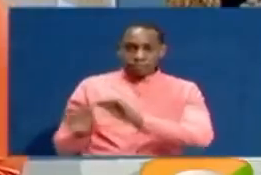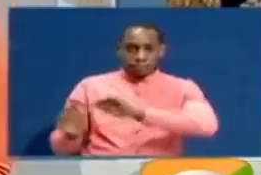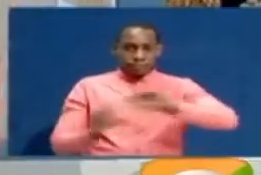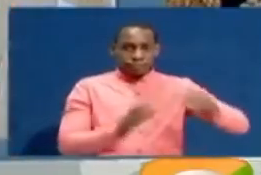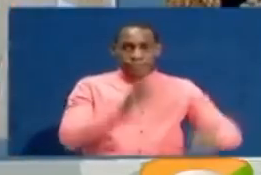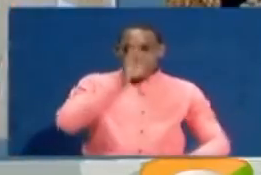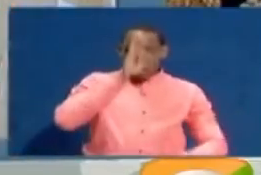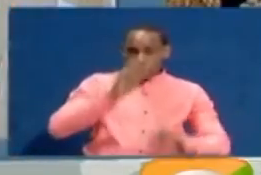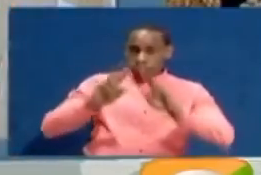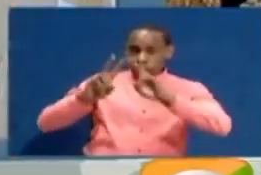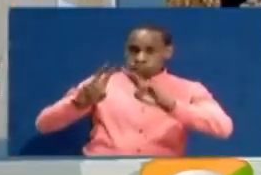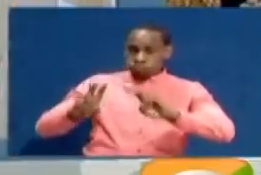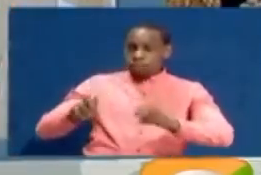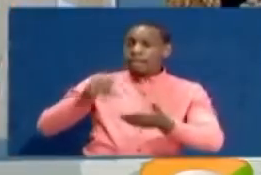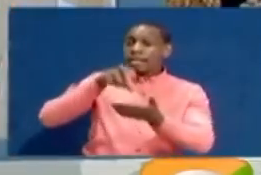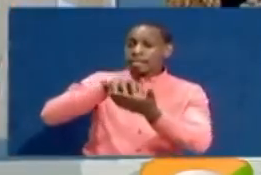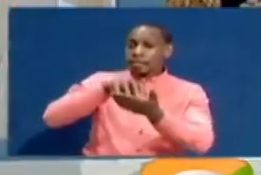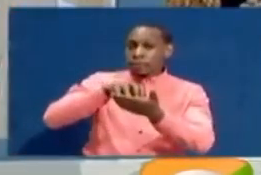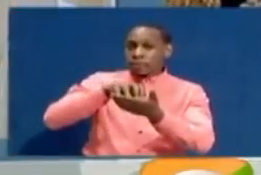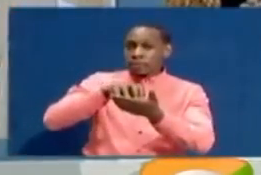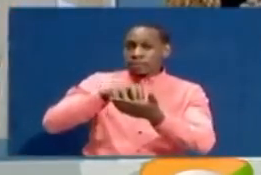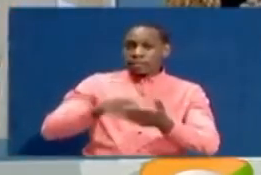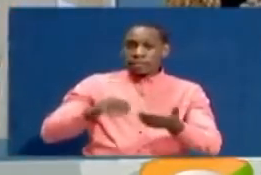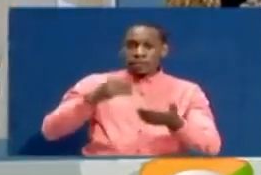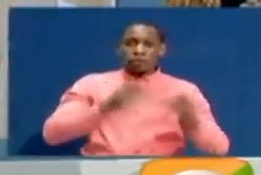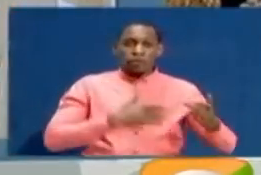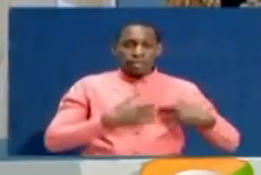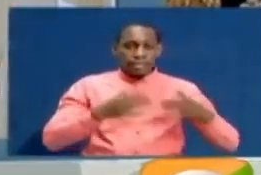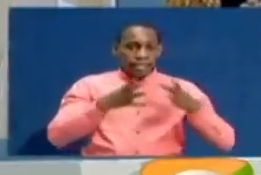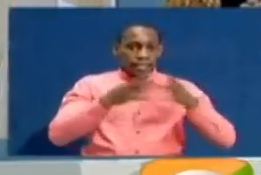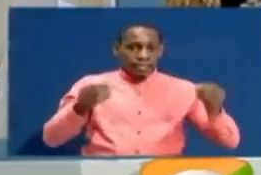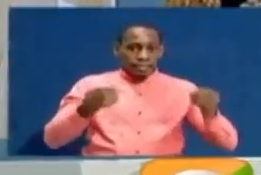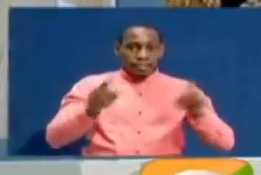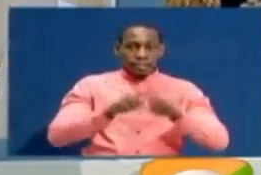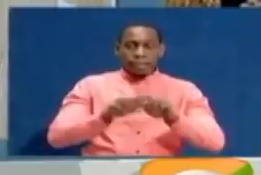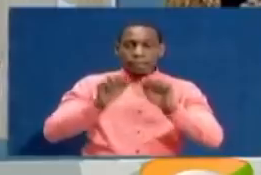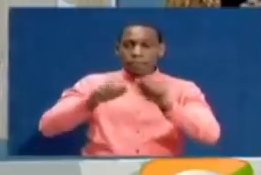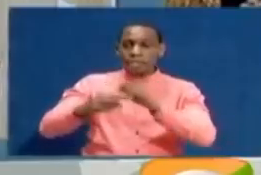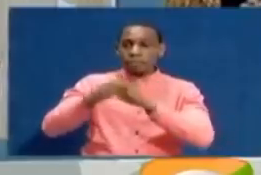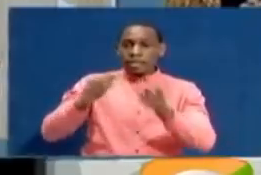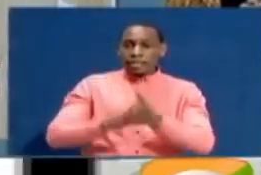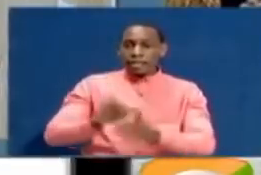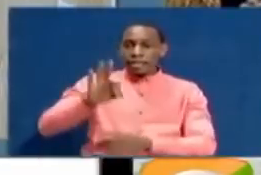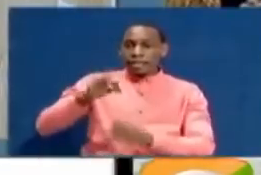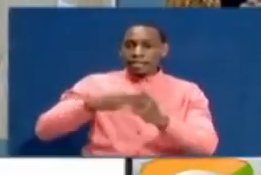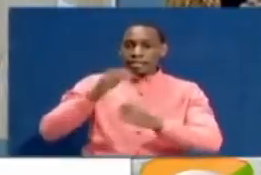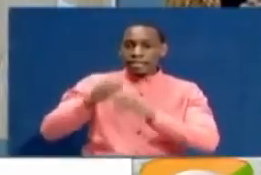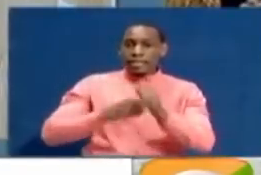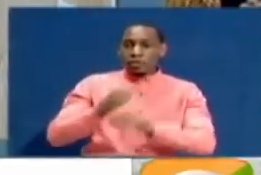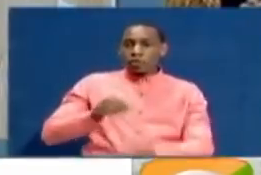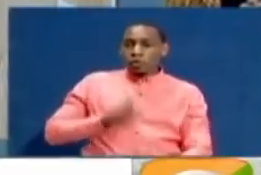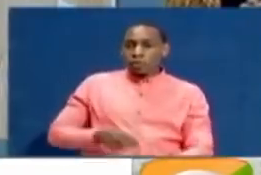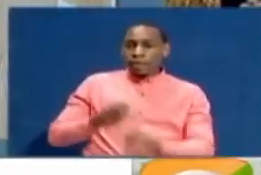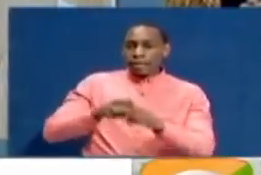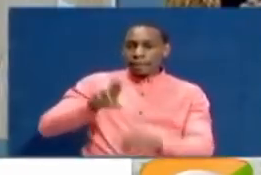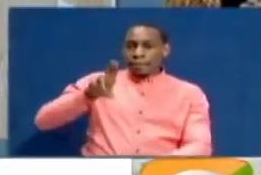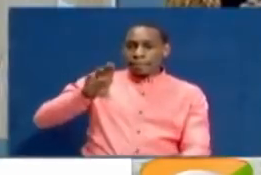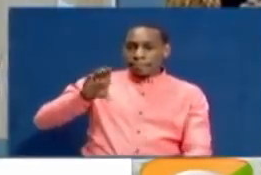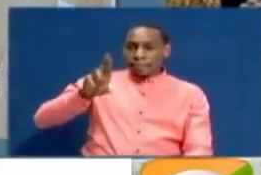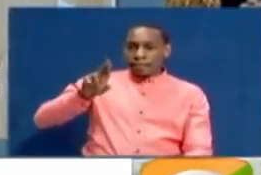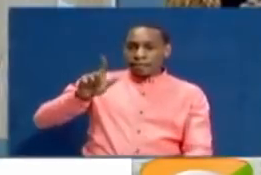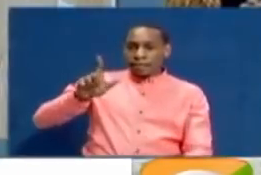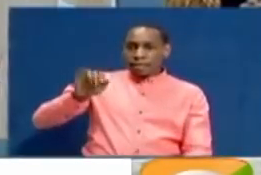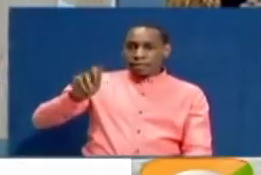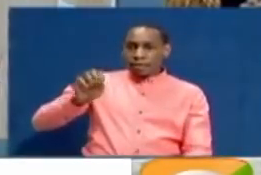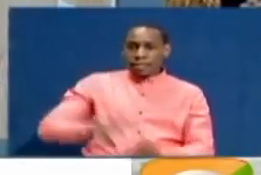police are investigating the circumstances surrounding the disappearance and apparent murder of a 38-year-old Carolyne Wanjiku Maina.